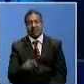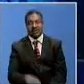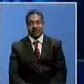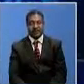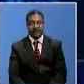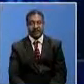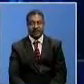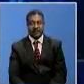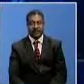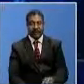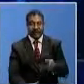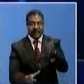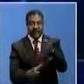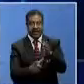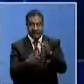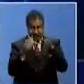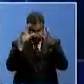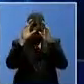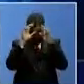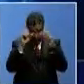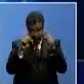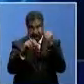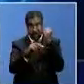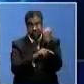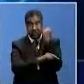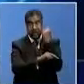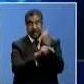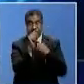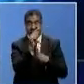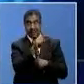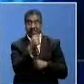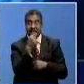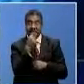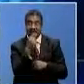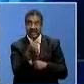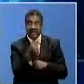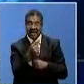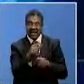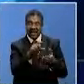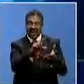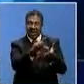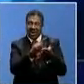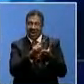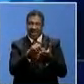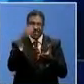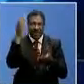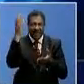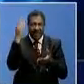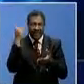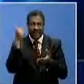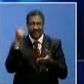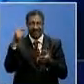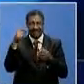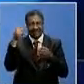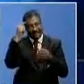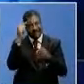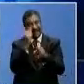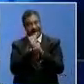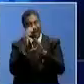Vice President Mtelina Lumango says the date swap for civil servants has been suspended to allow government assess the